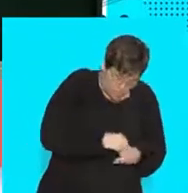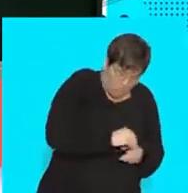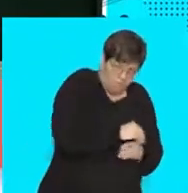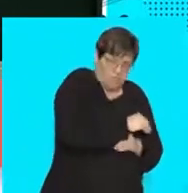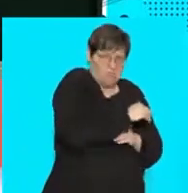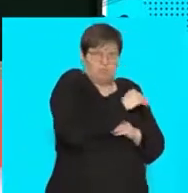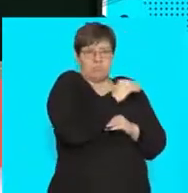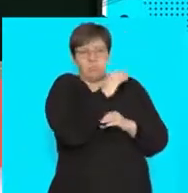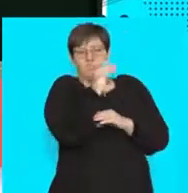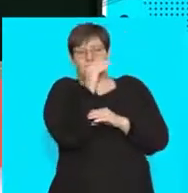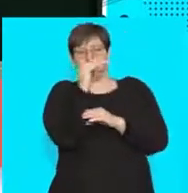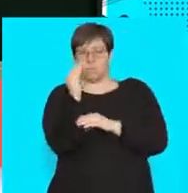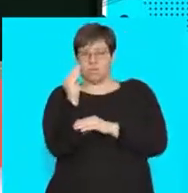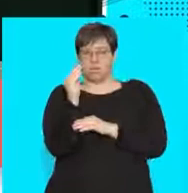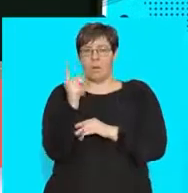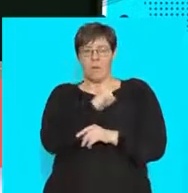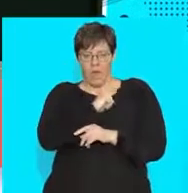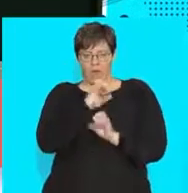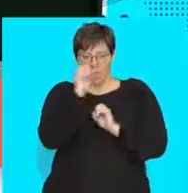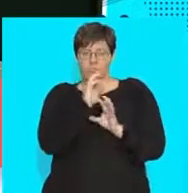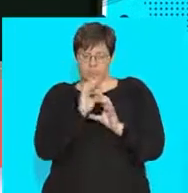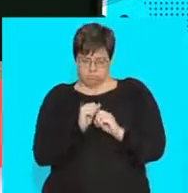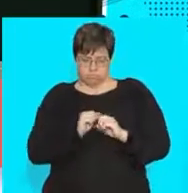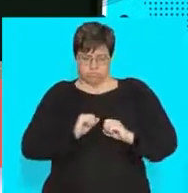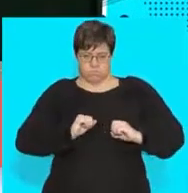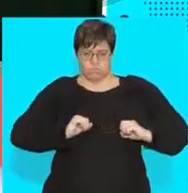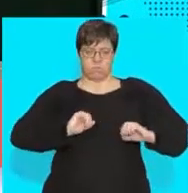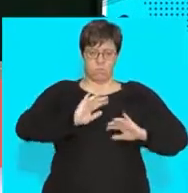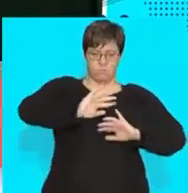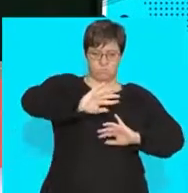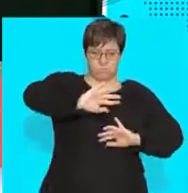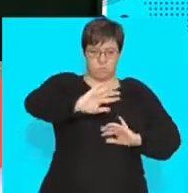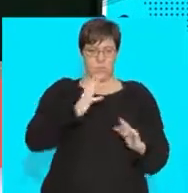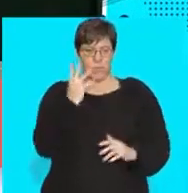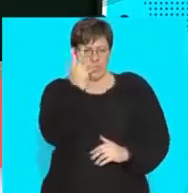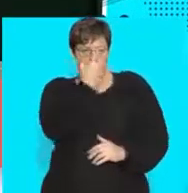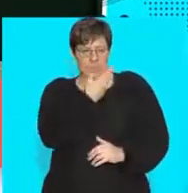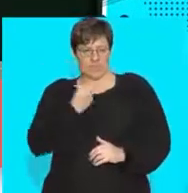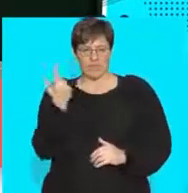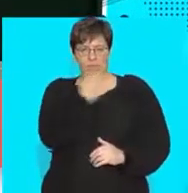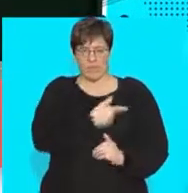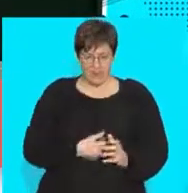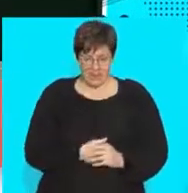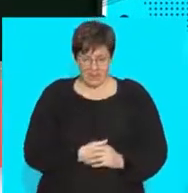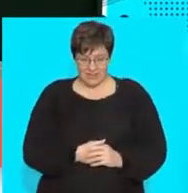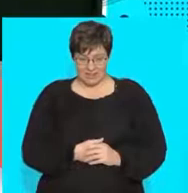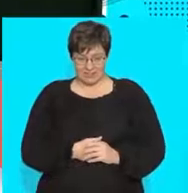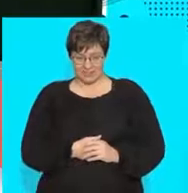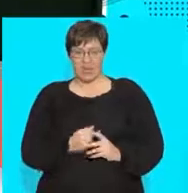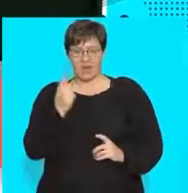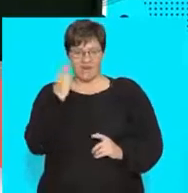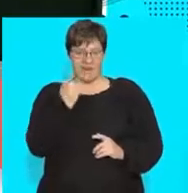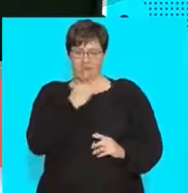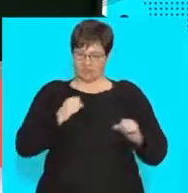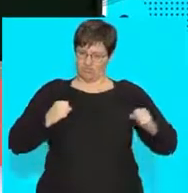go? Into the vacuole. And all of a sudden, there's my plant, looking beautiful, all right, and nice and